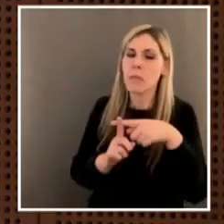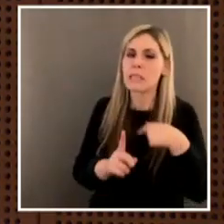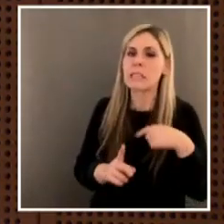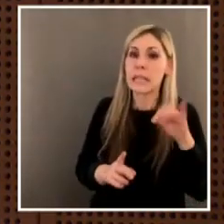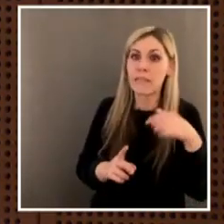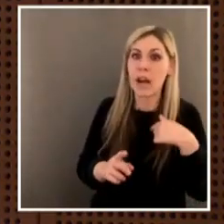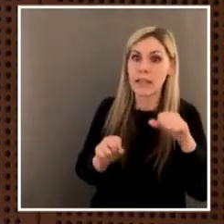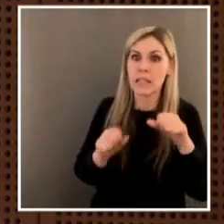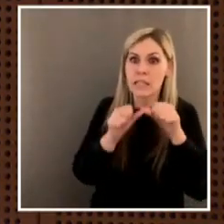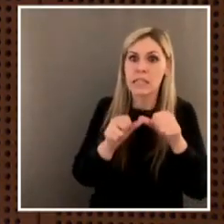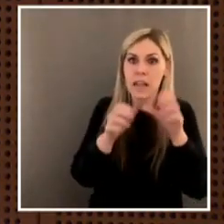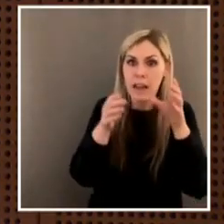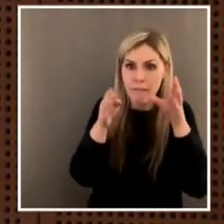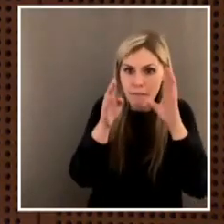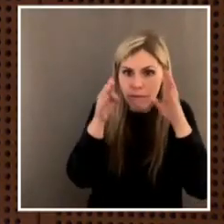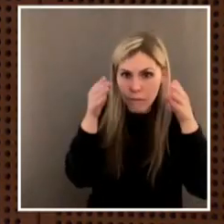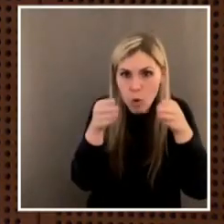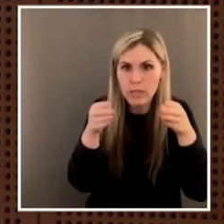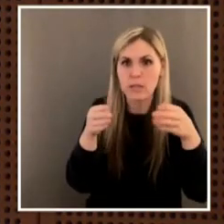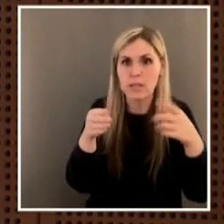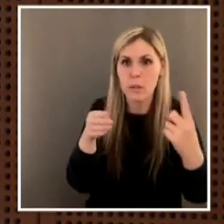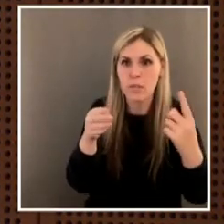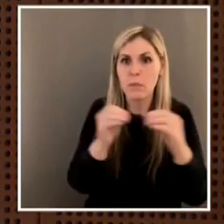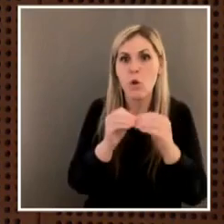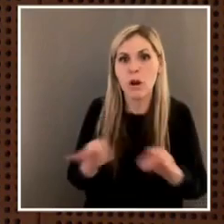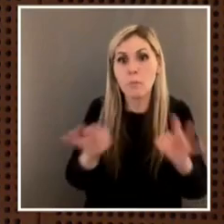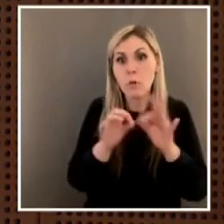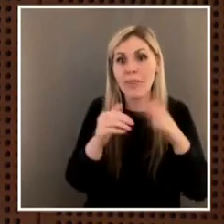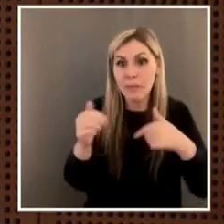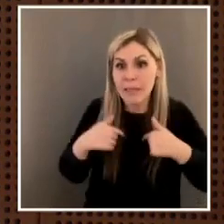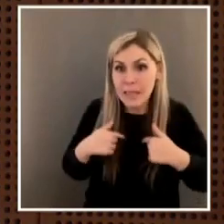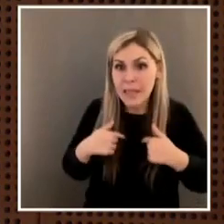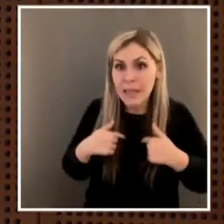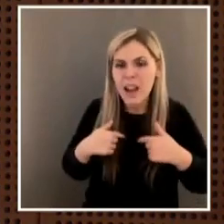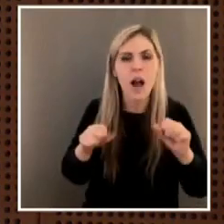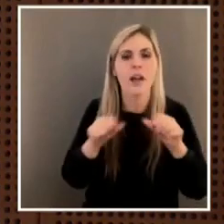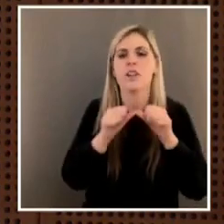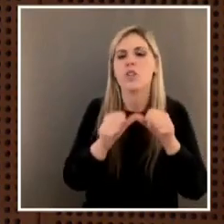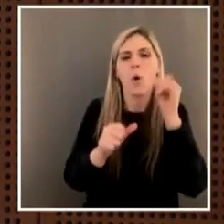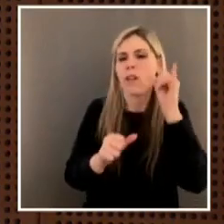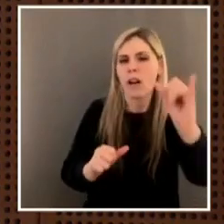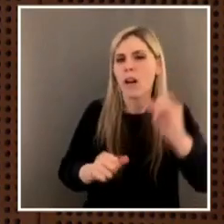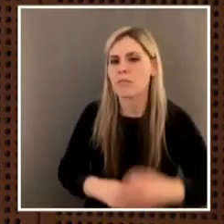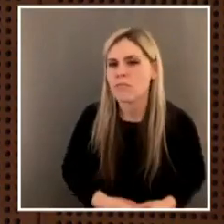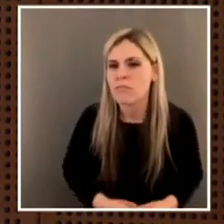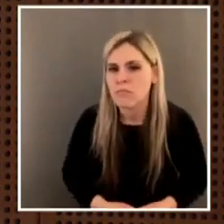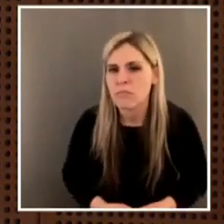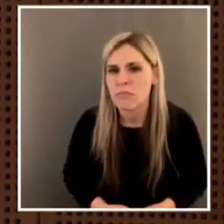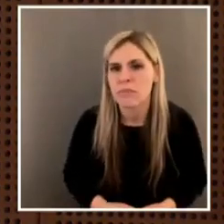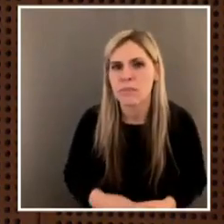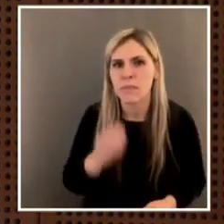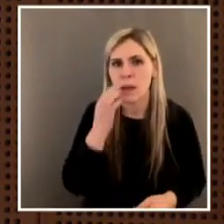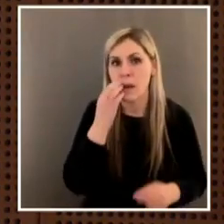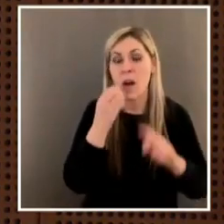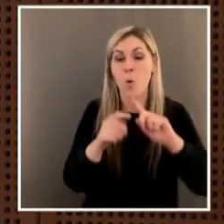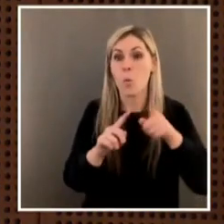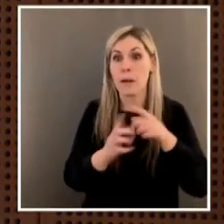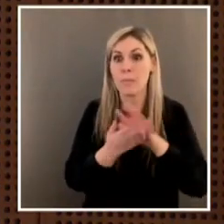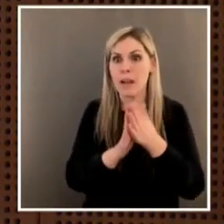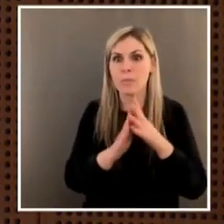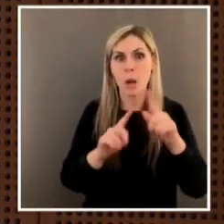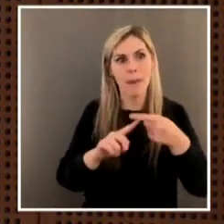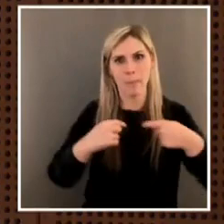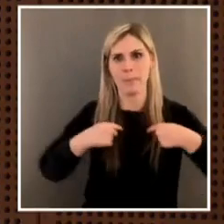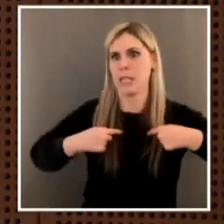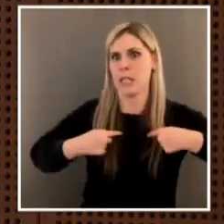on something bigger than me, I could go on and on and on and on. When it becomes about me,